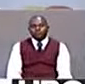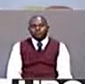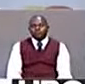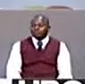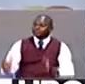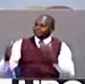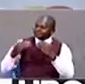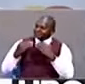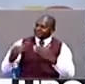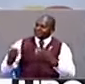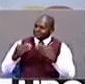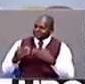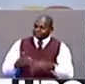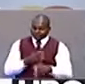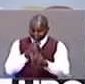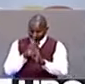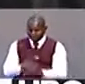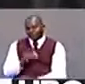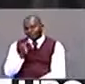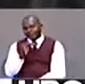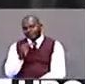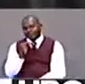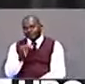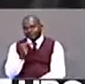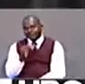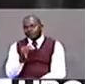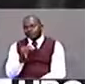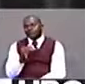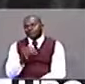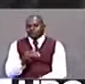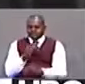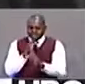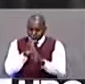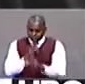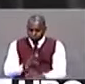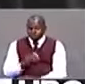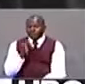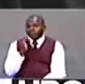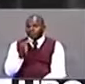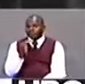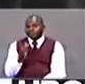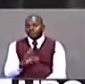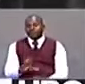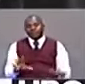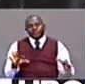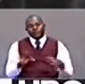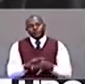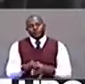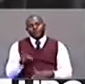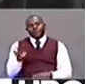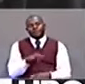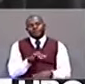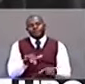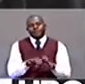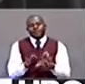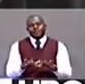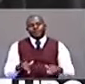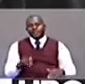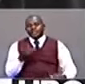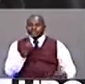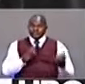Thank you very much, Right Honourable Speaker. Right Honourable Speaker, I join colleagues in